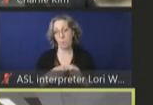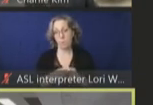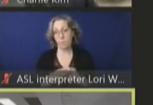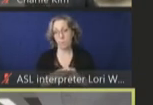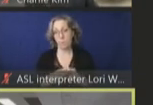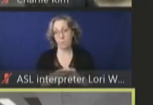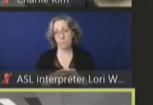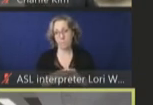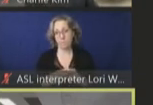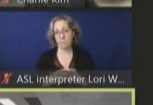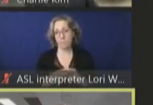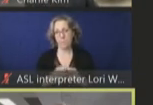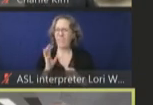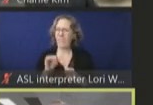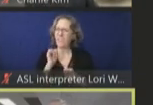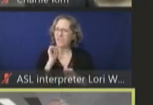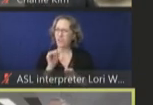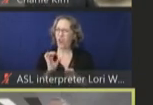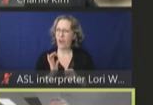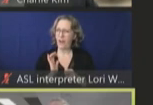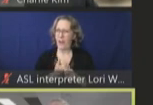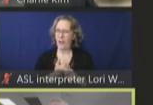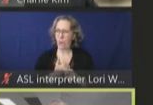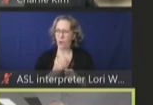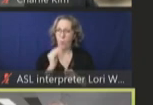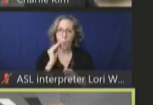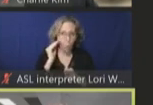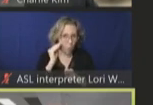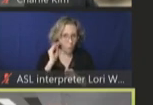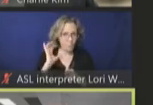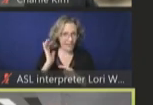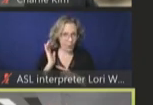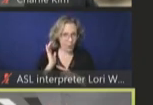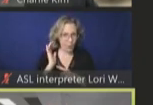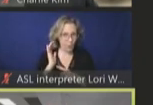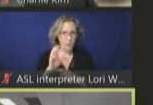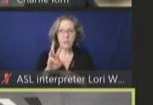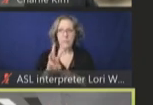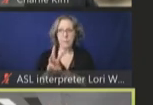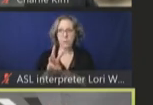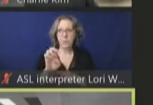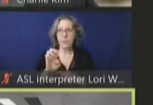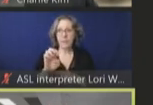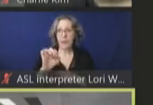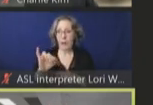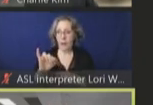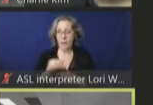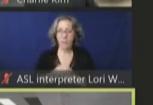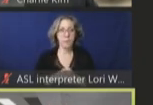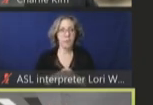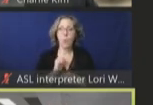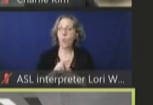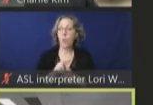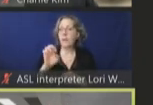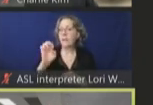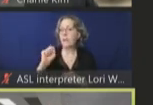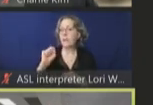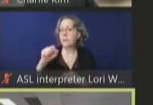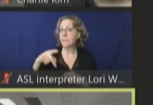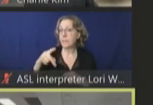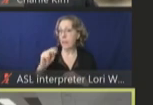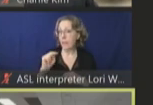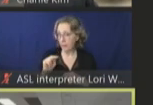not our home radio or WEEI, so like ESPN or another national